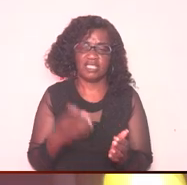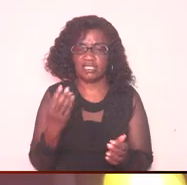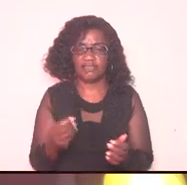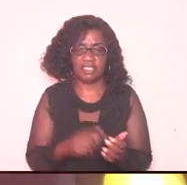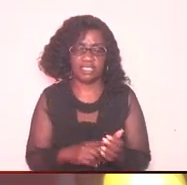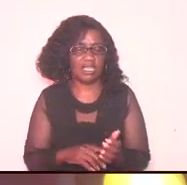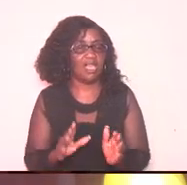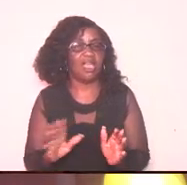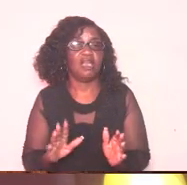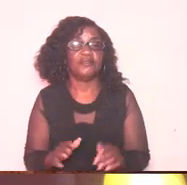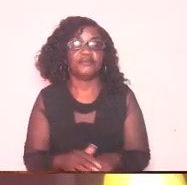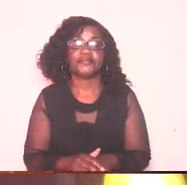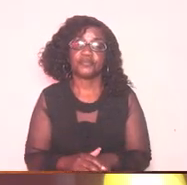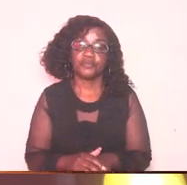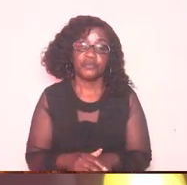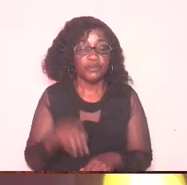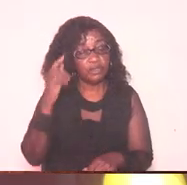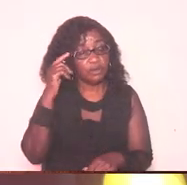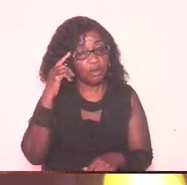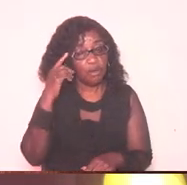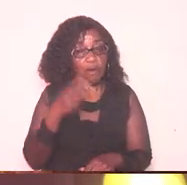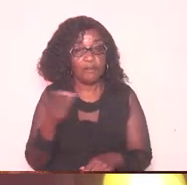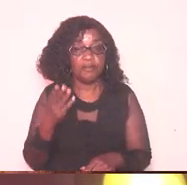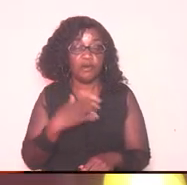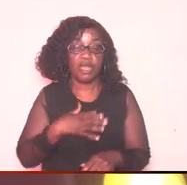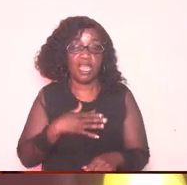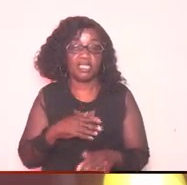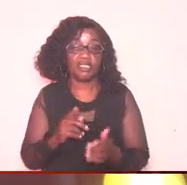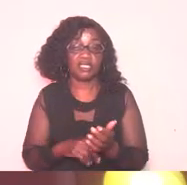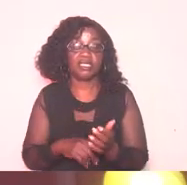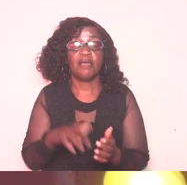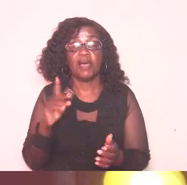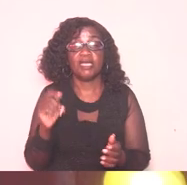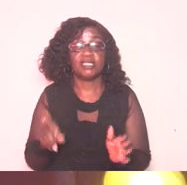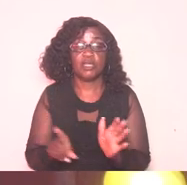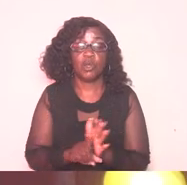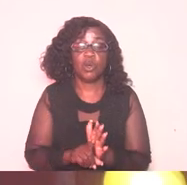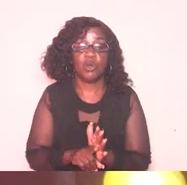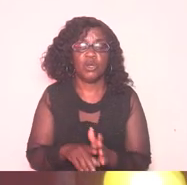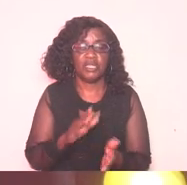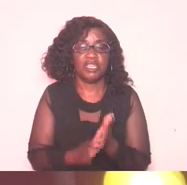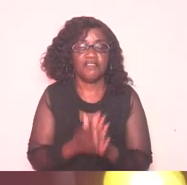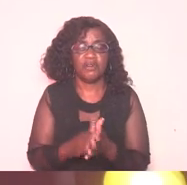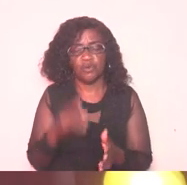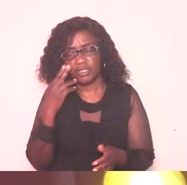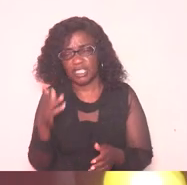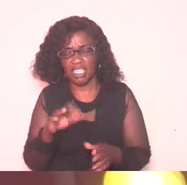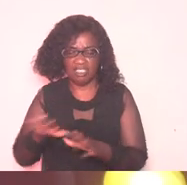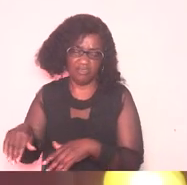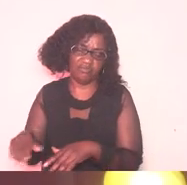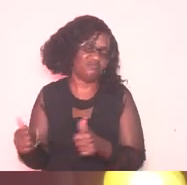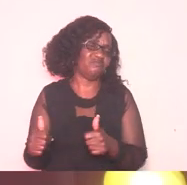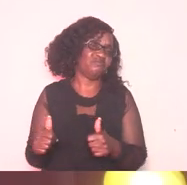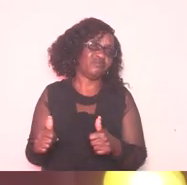going to know this particular law. We know that people are still going to do this thing, right? But we're saying it's the legal system. We're not going to condone something simply because it's something